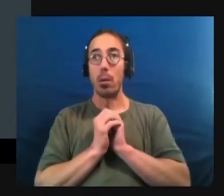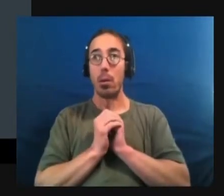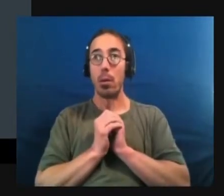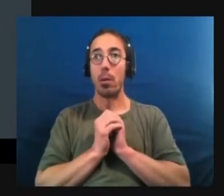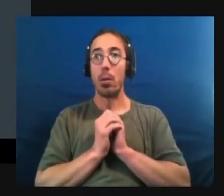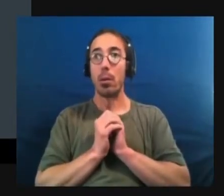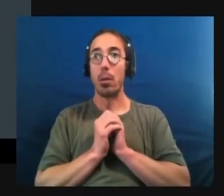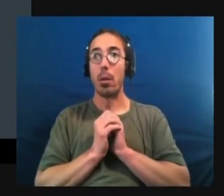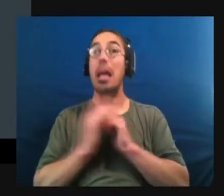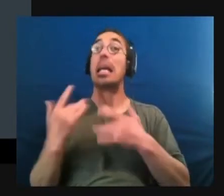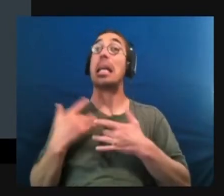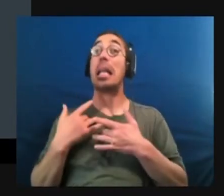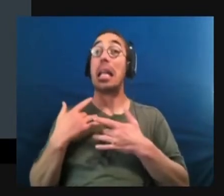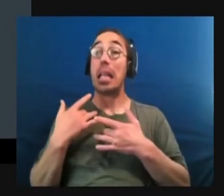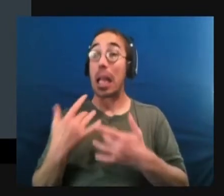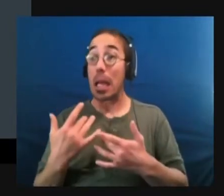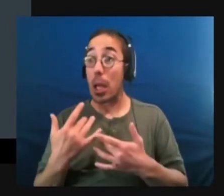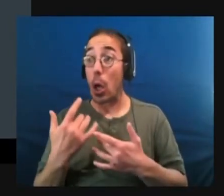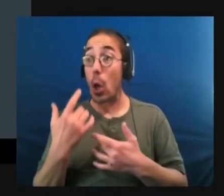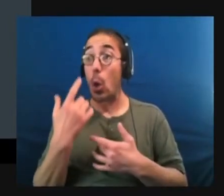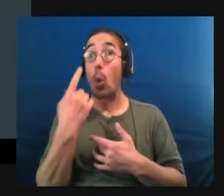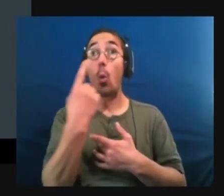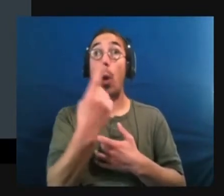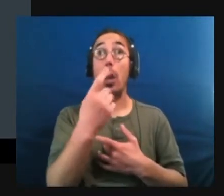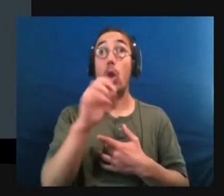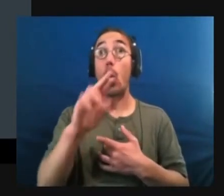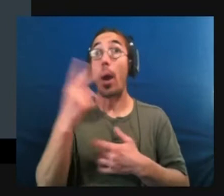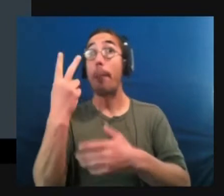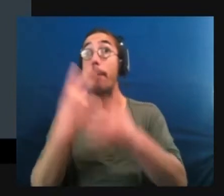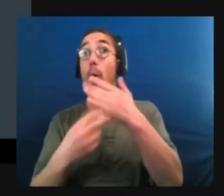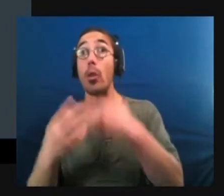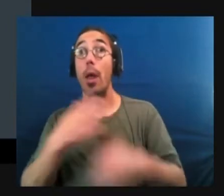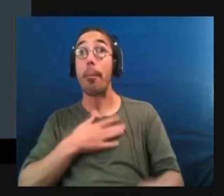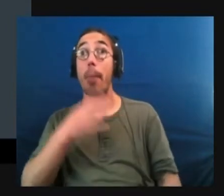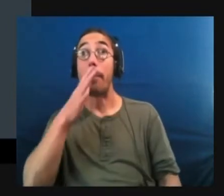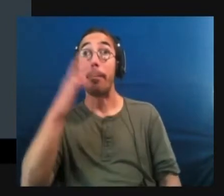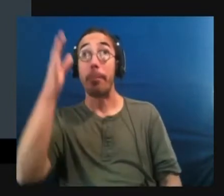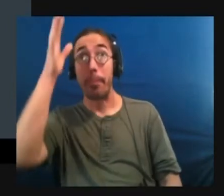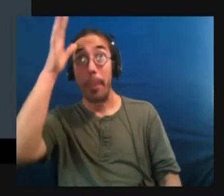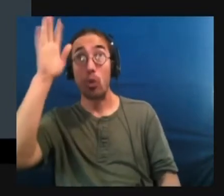likely that one or both of my parents are